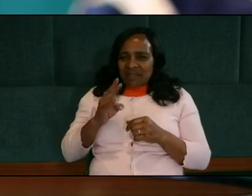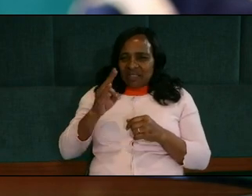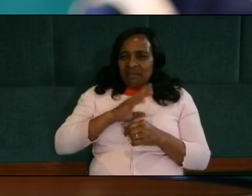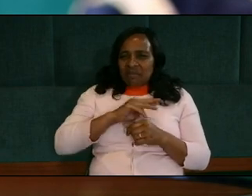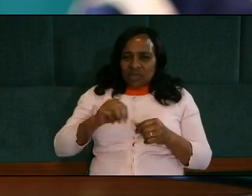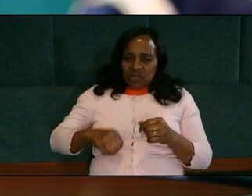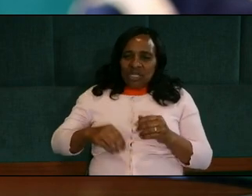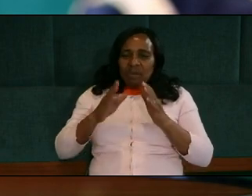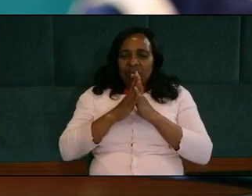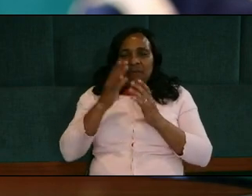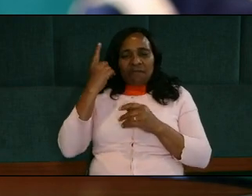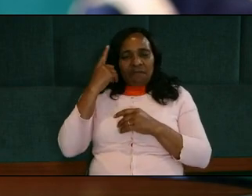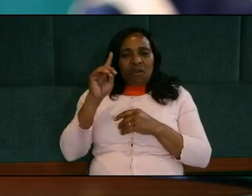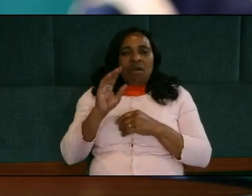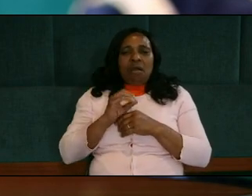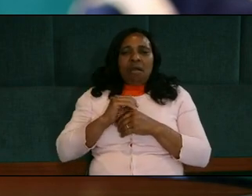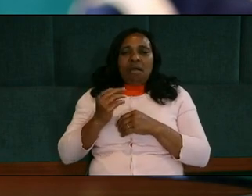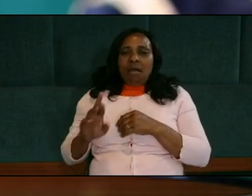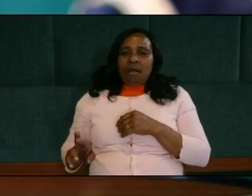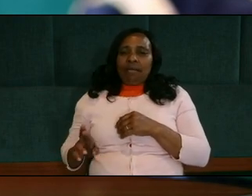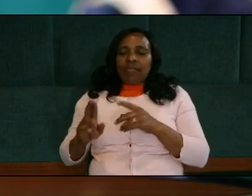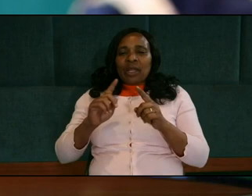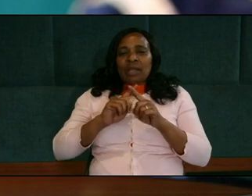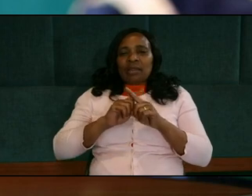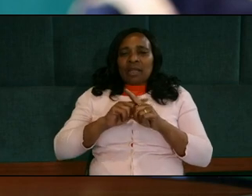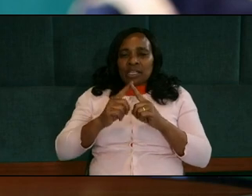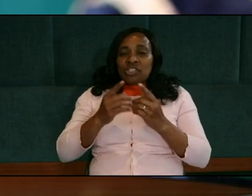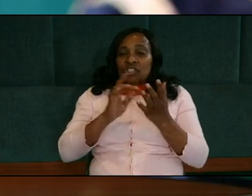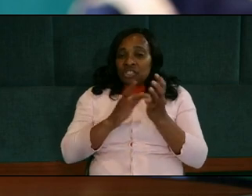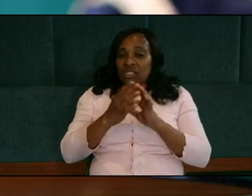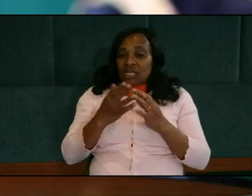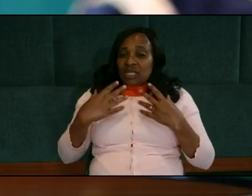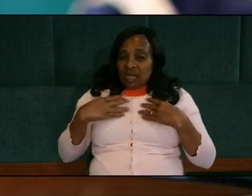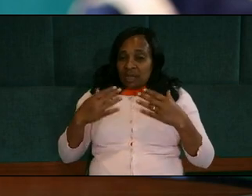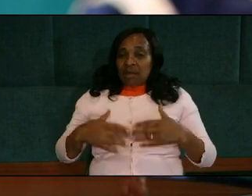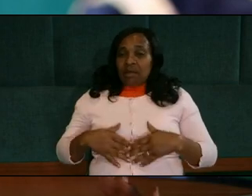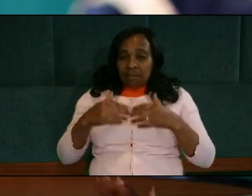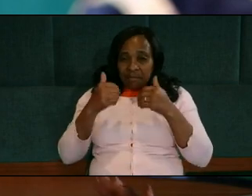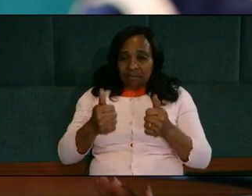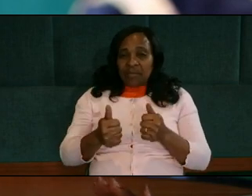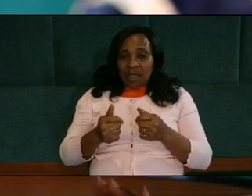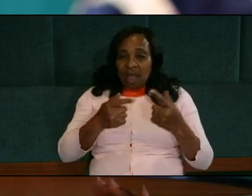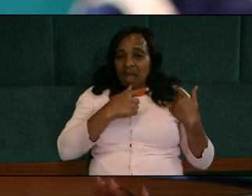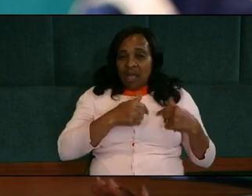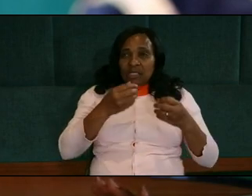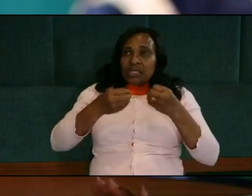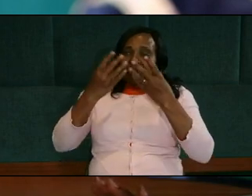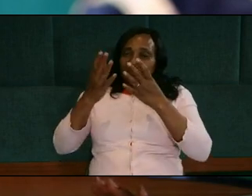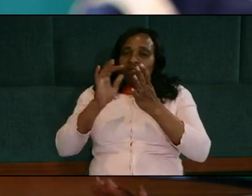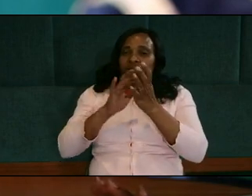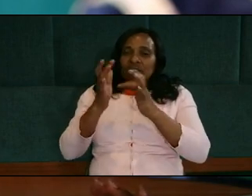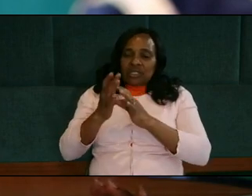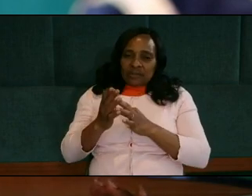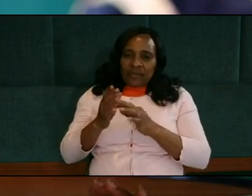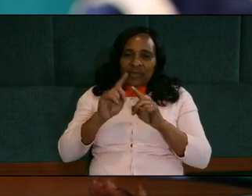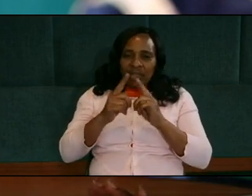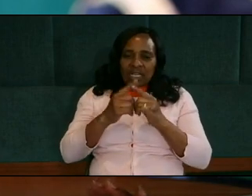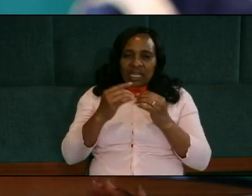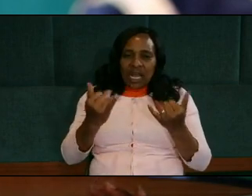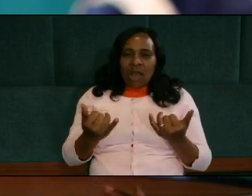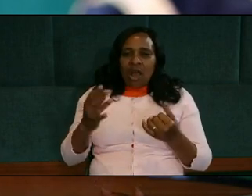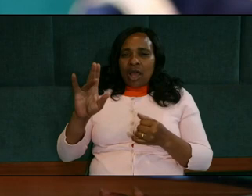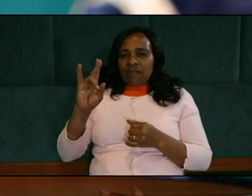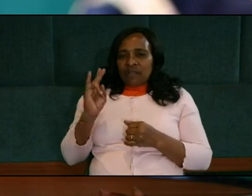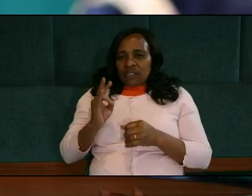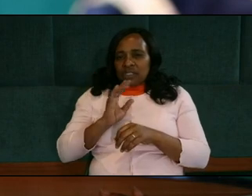missionary had prayed for her. Jesus healed her, and she had given her heart to him. Now she lives next door to the Adventist